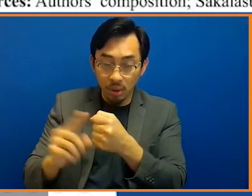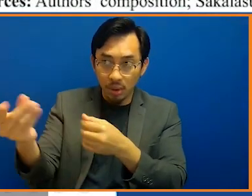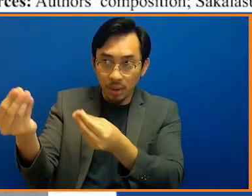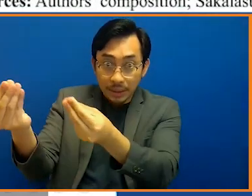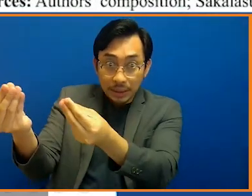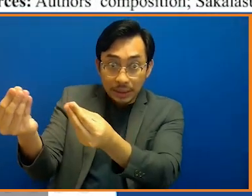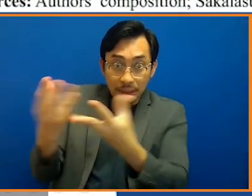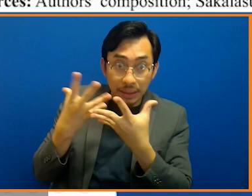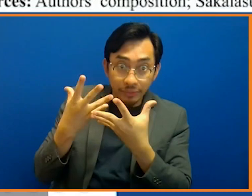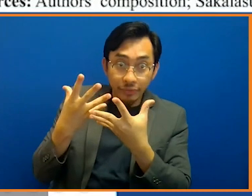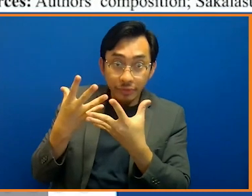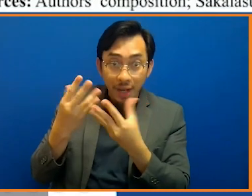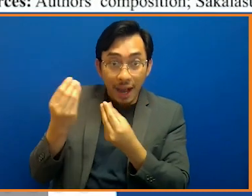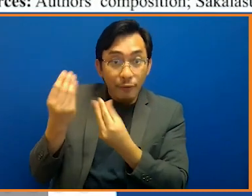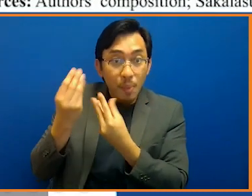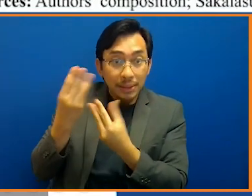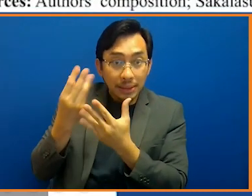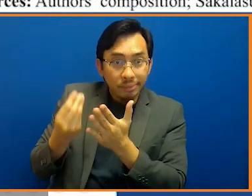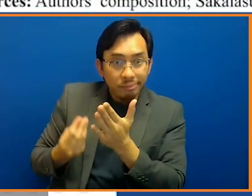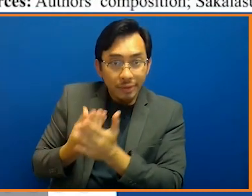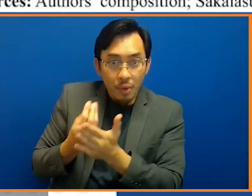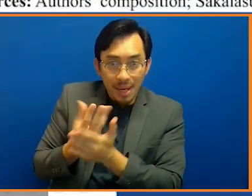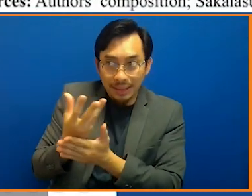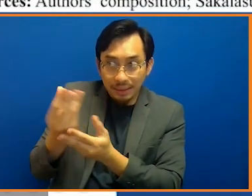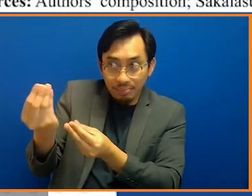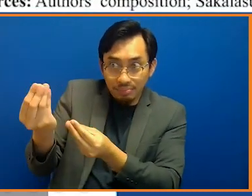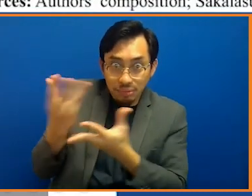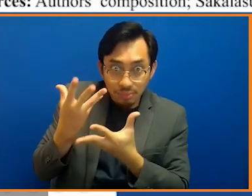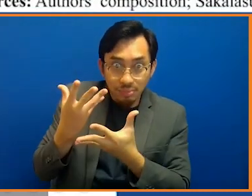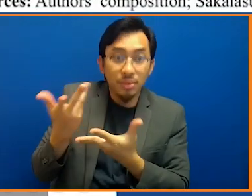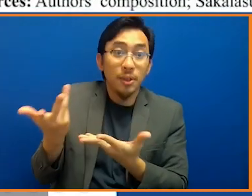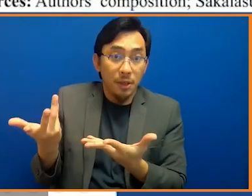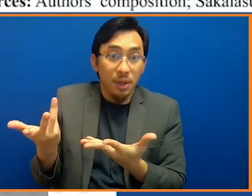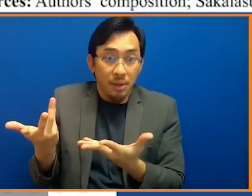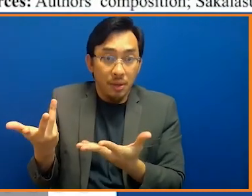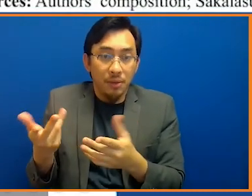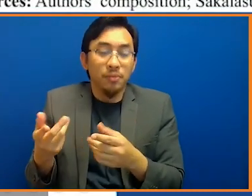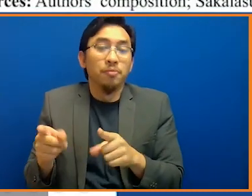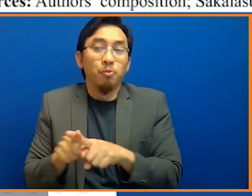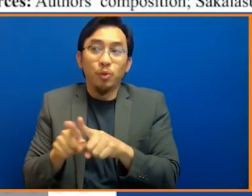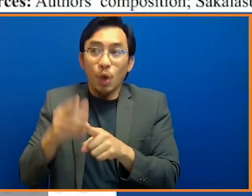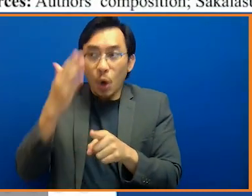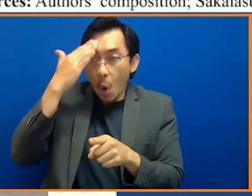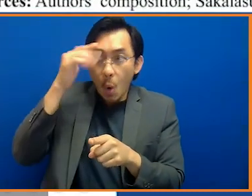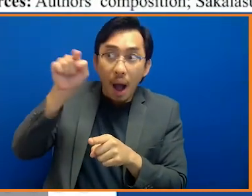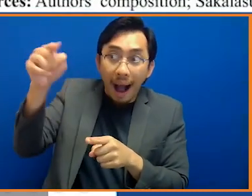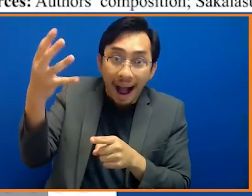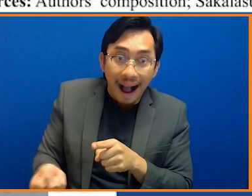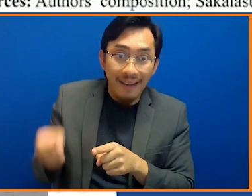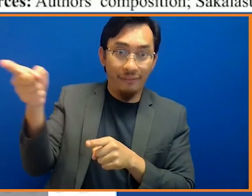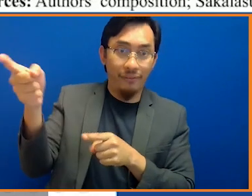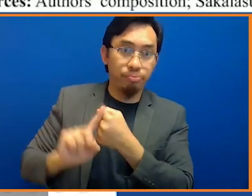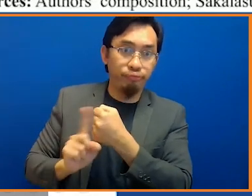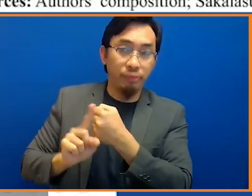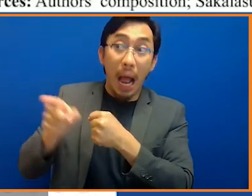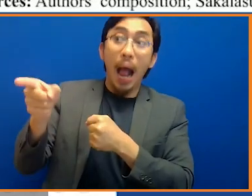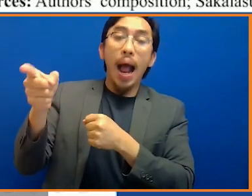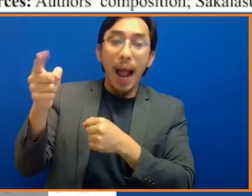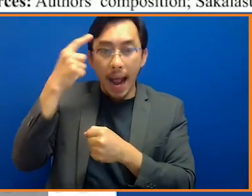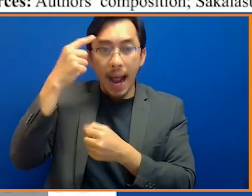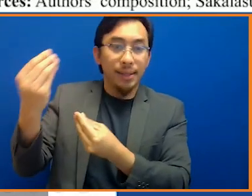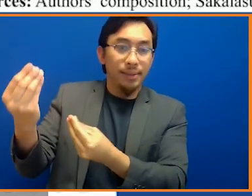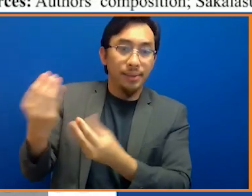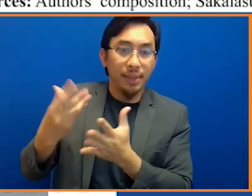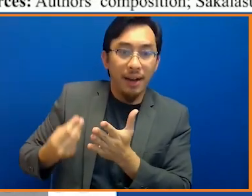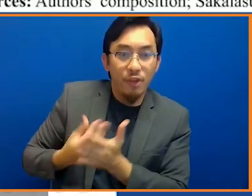point and receive the warning by national point will be done, and then there will be interface um,